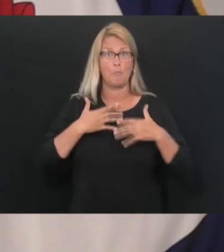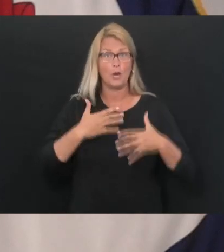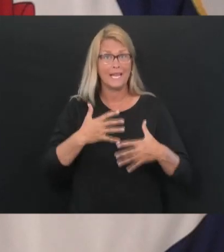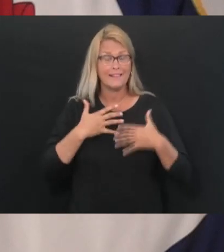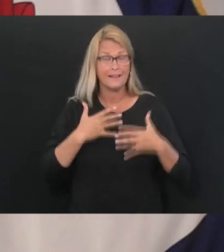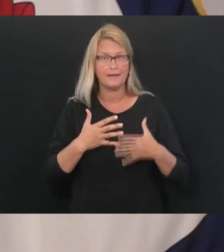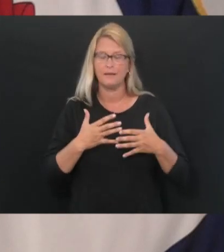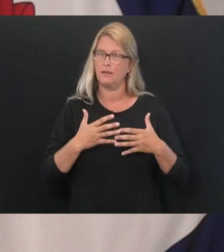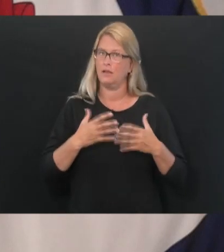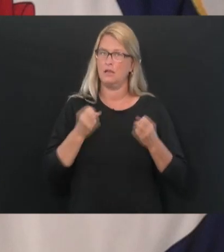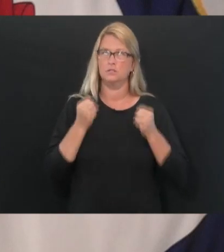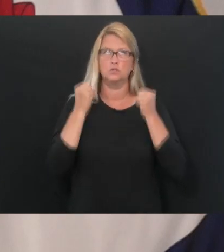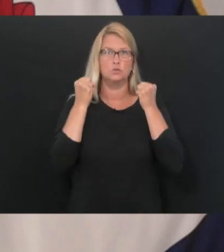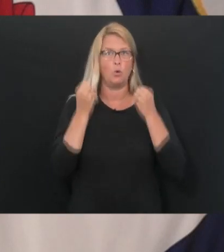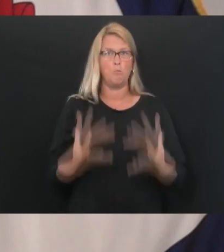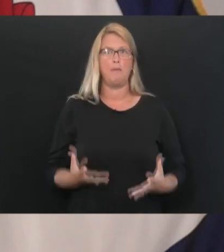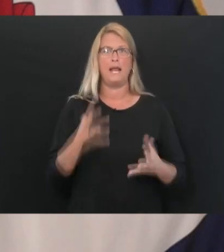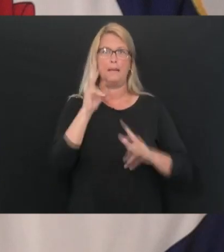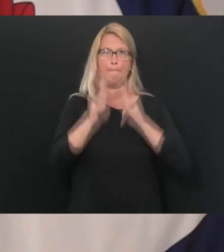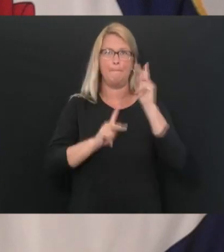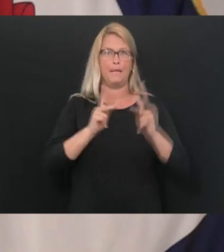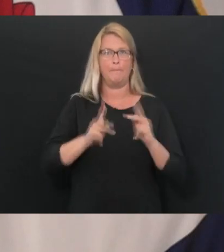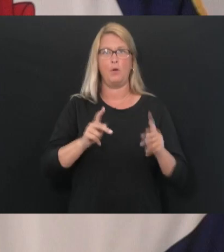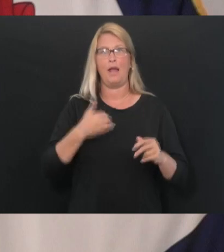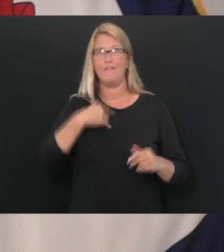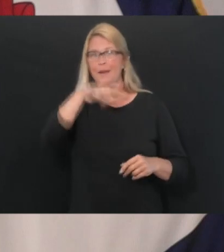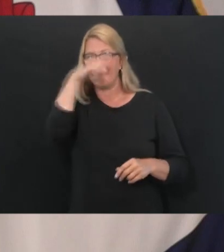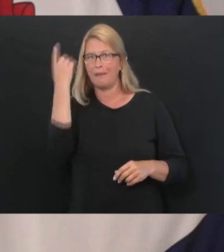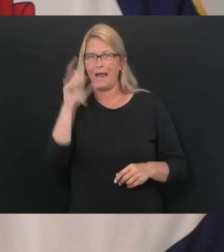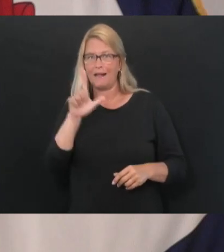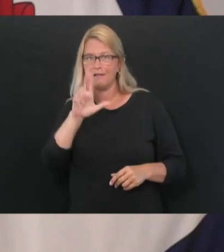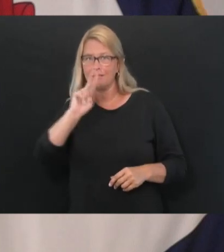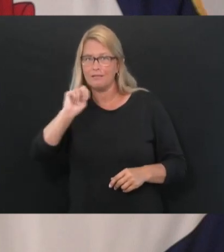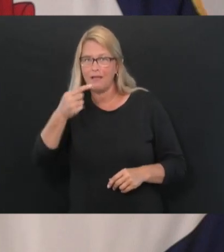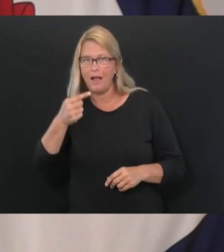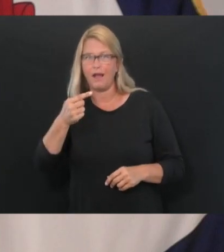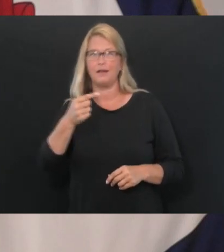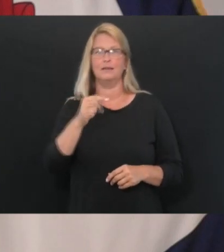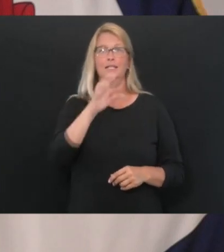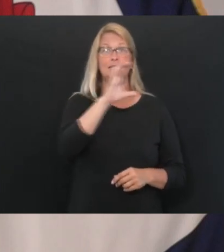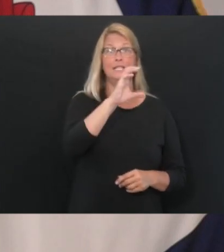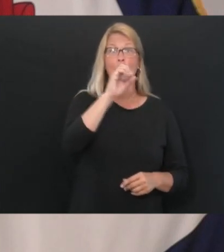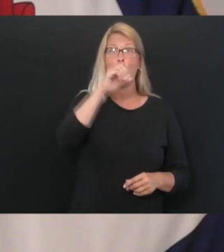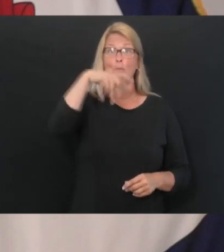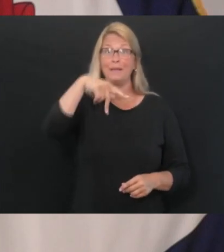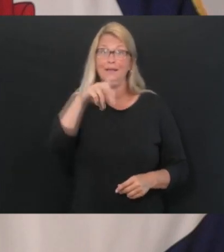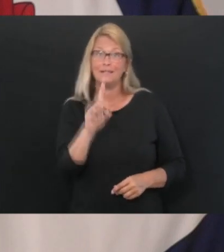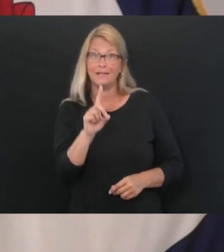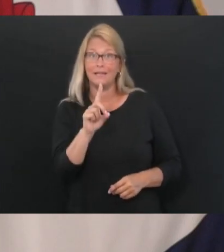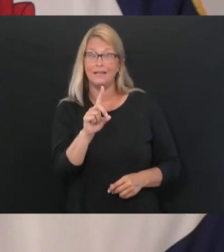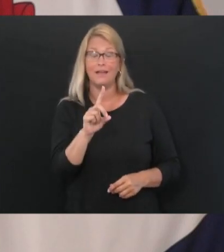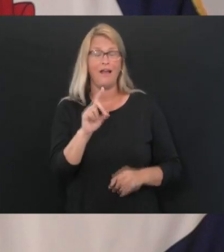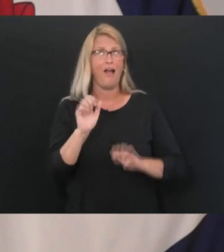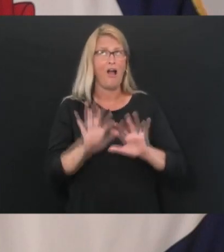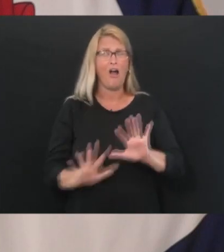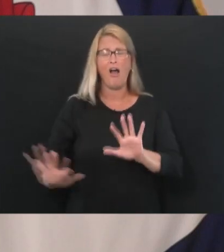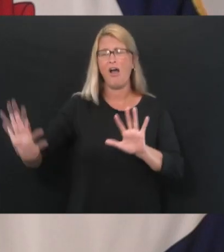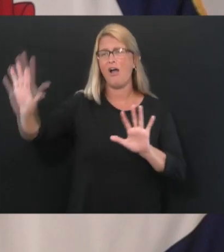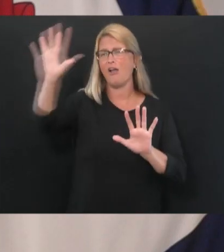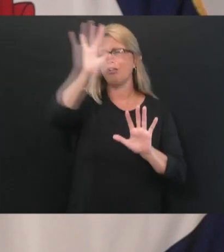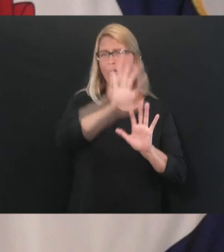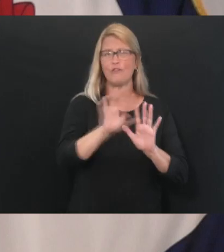many people in West Virginia, whether it be black lung or COPD or whatever it may be, we have that all over the place in West